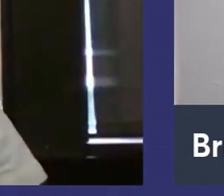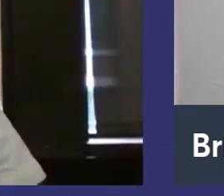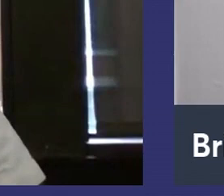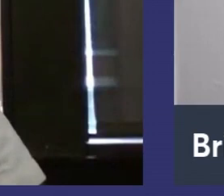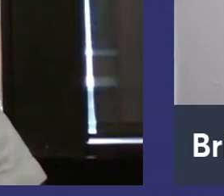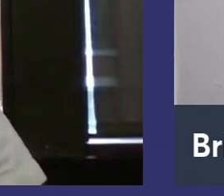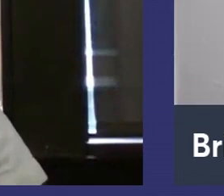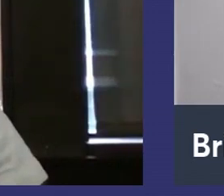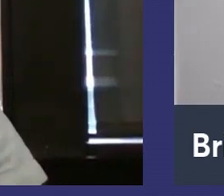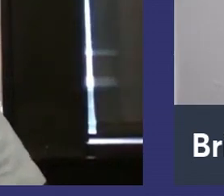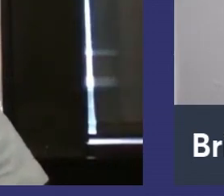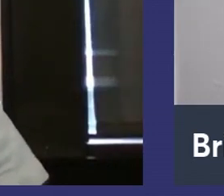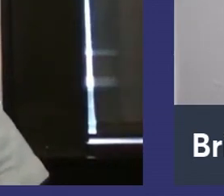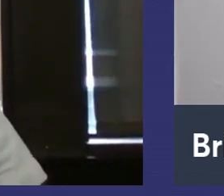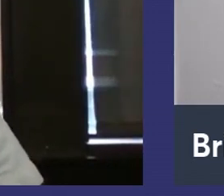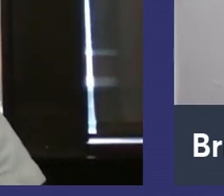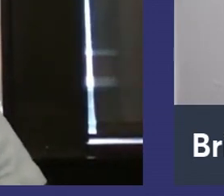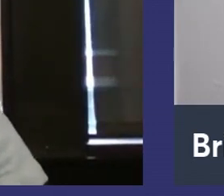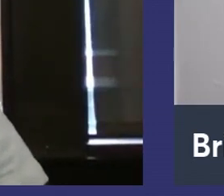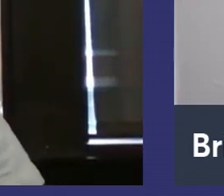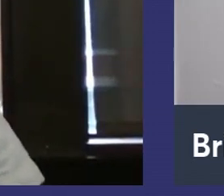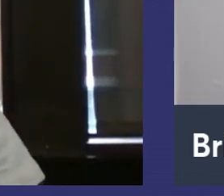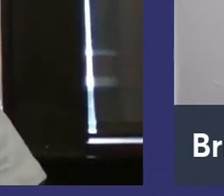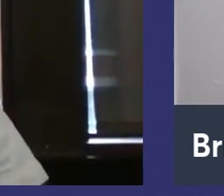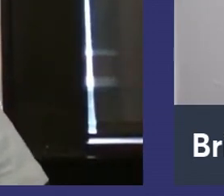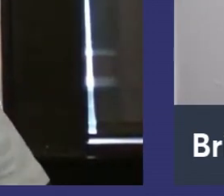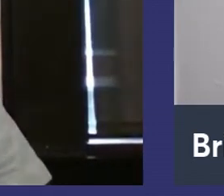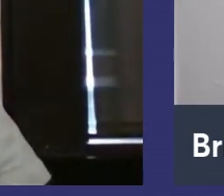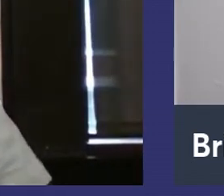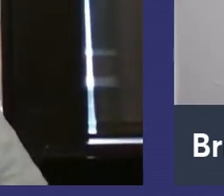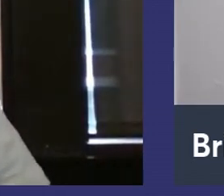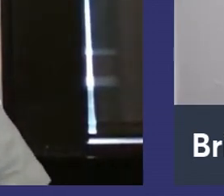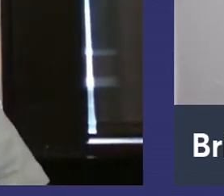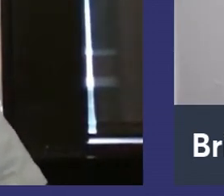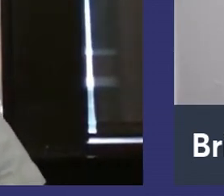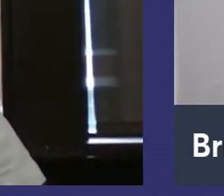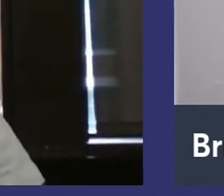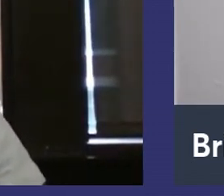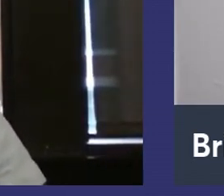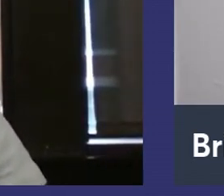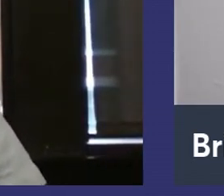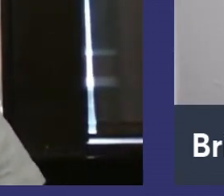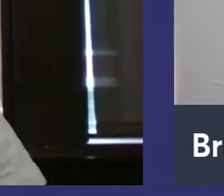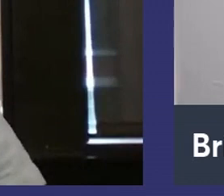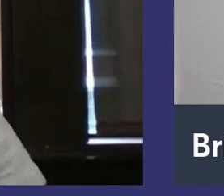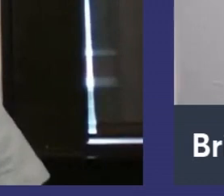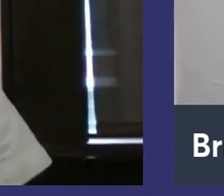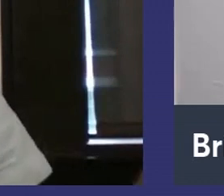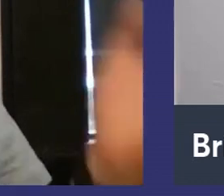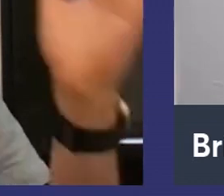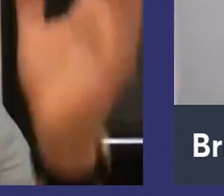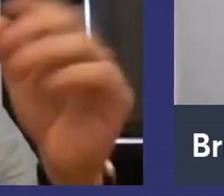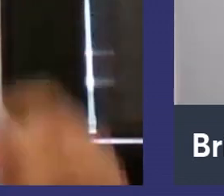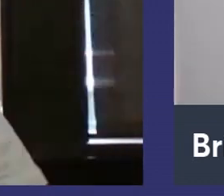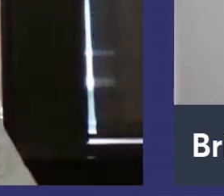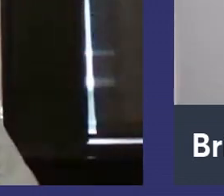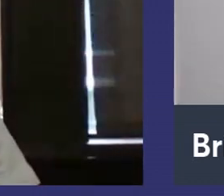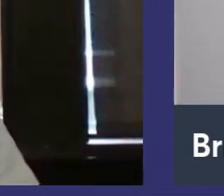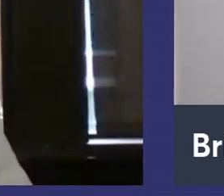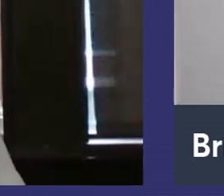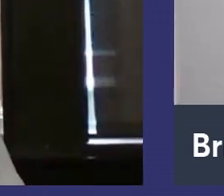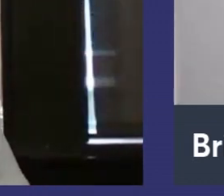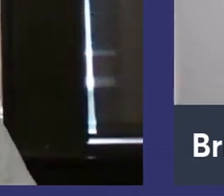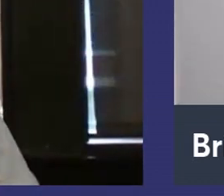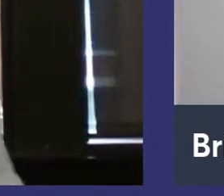100 10 megabyte documents or 1 million kilobyte documents. It doesn't matter. You will just